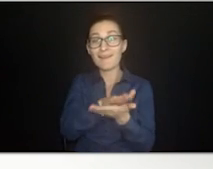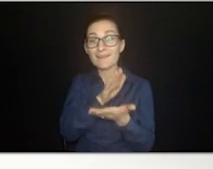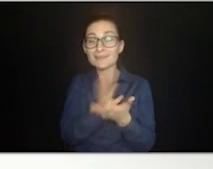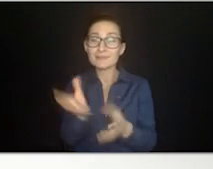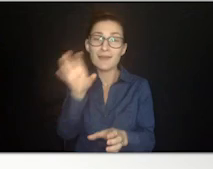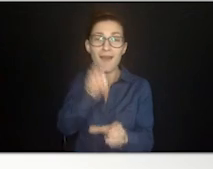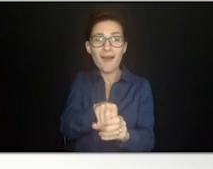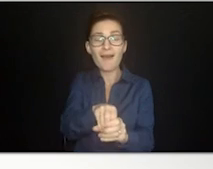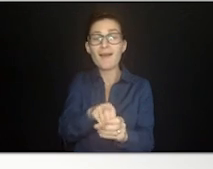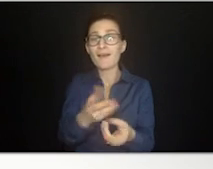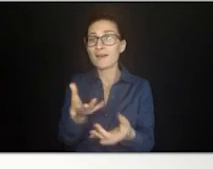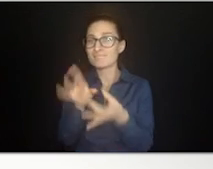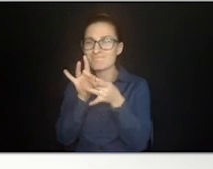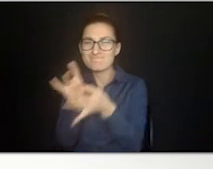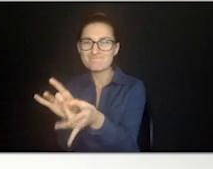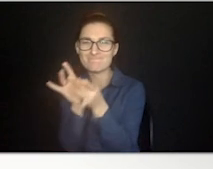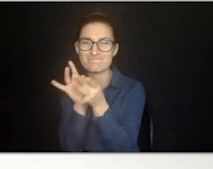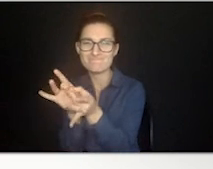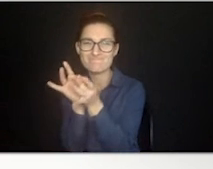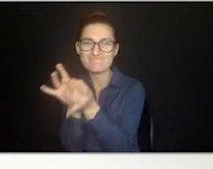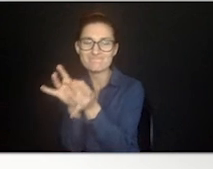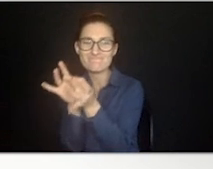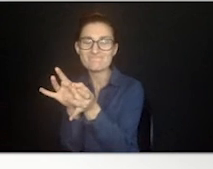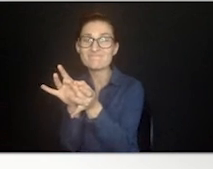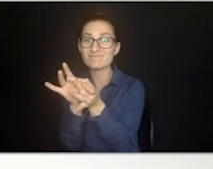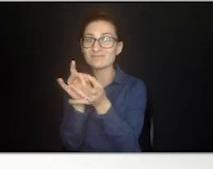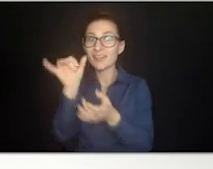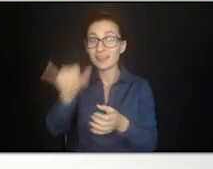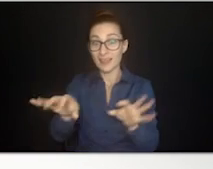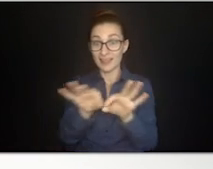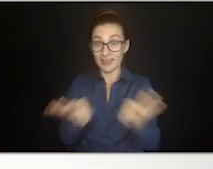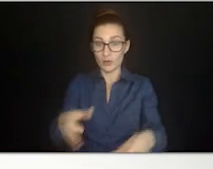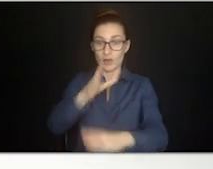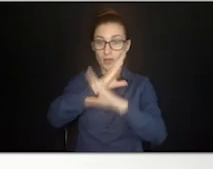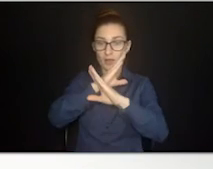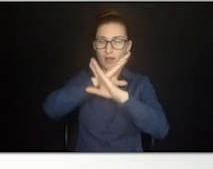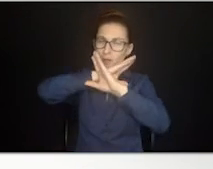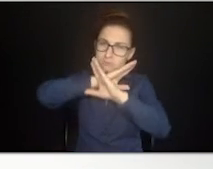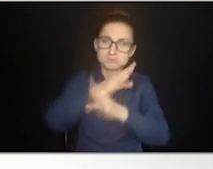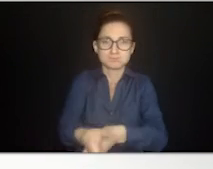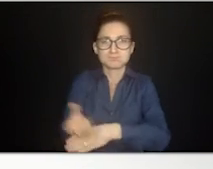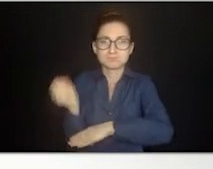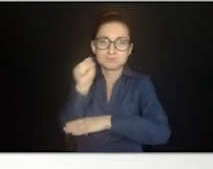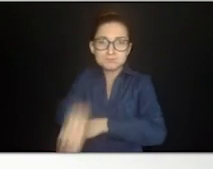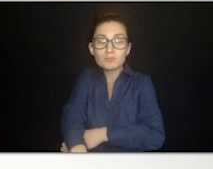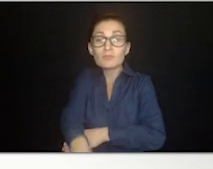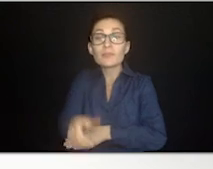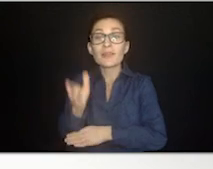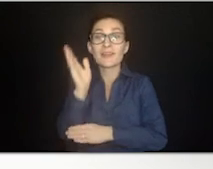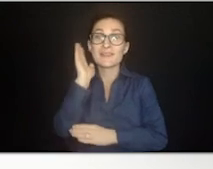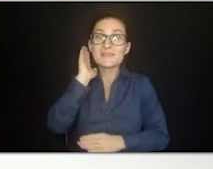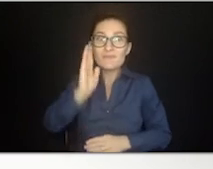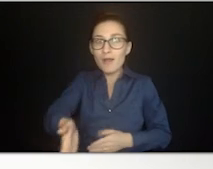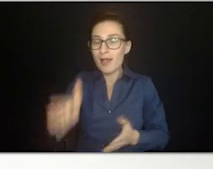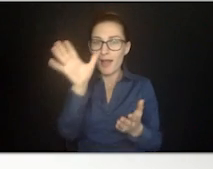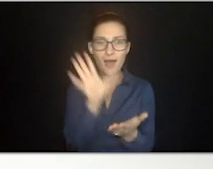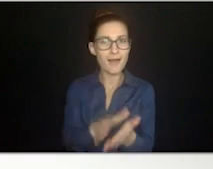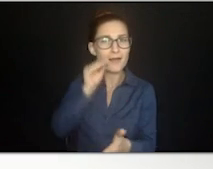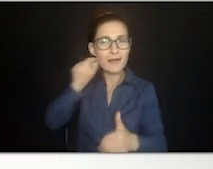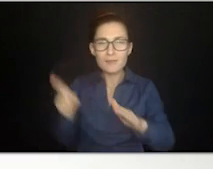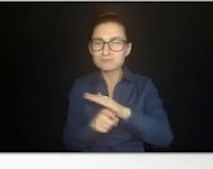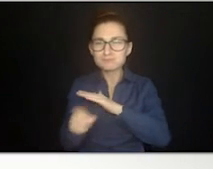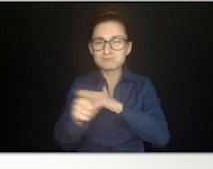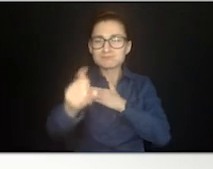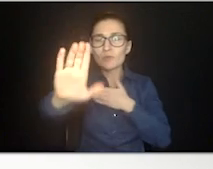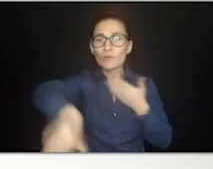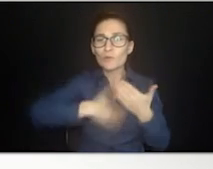building meaningful connections with others, breaking language barriers opens doors and begins exploring and learning in all areas of life.